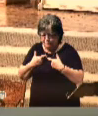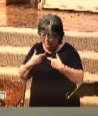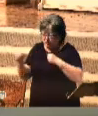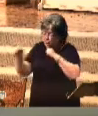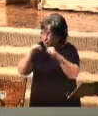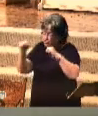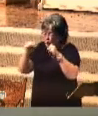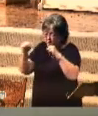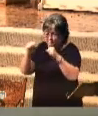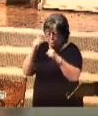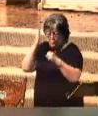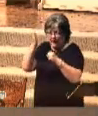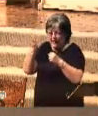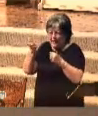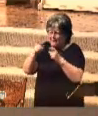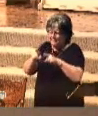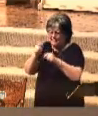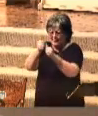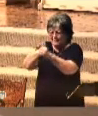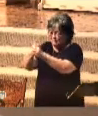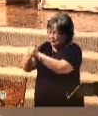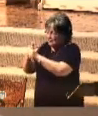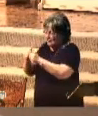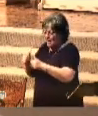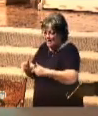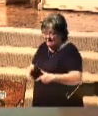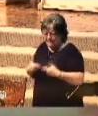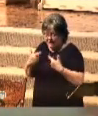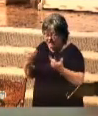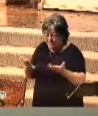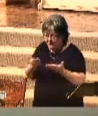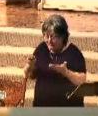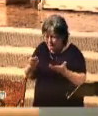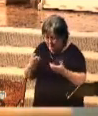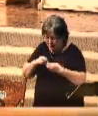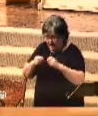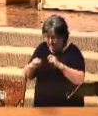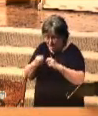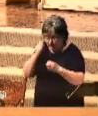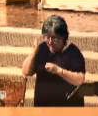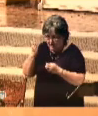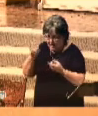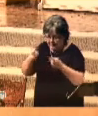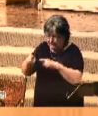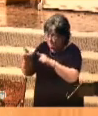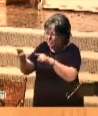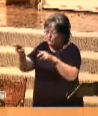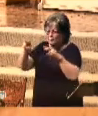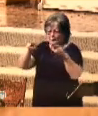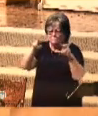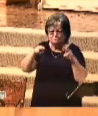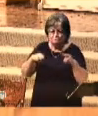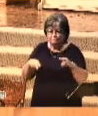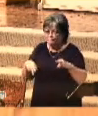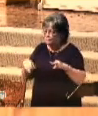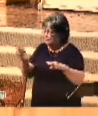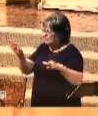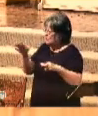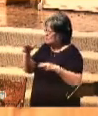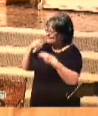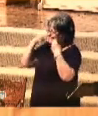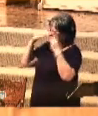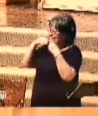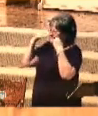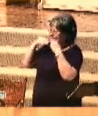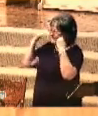will come to every life in here. There's not a person in, you know, we look around, we say, well, they're smiling, they're laughing,